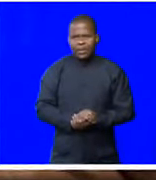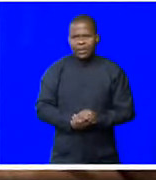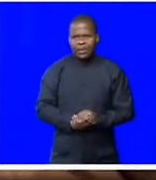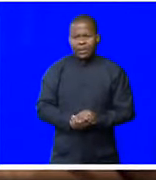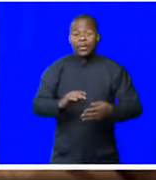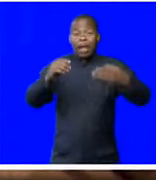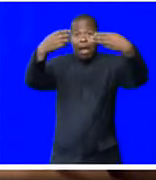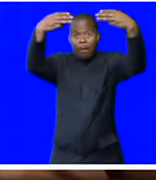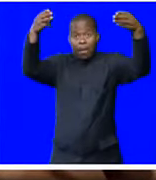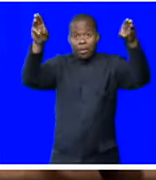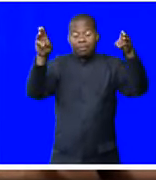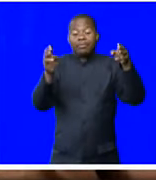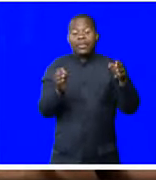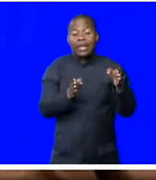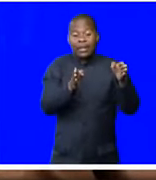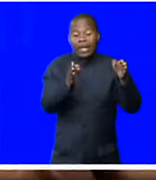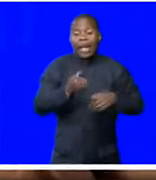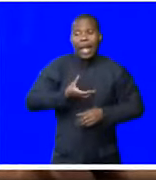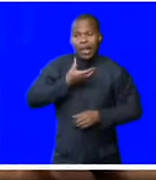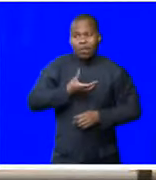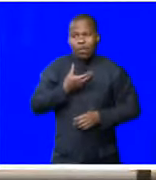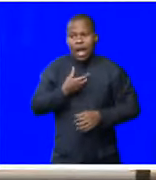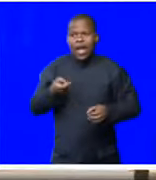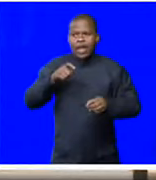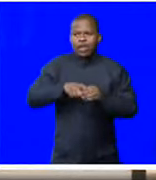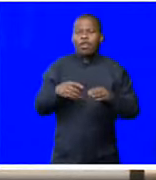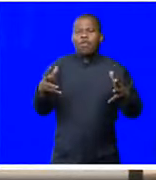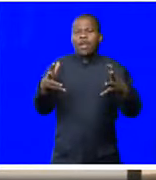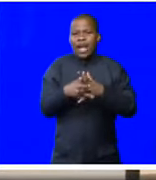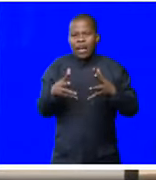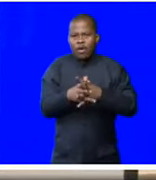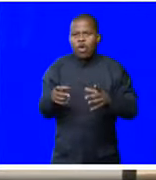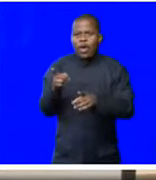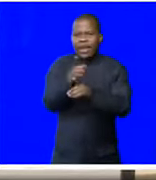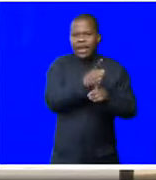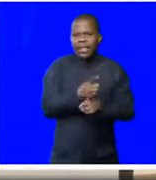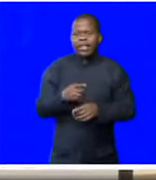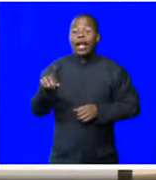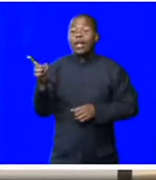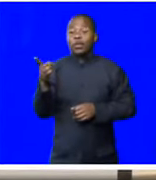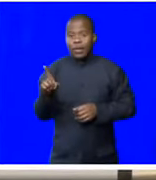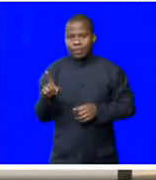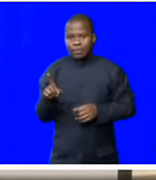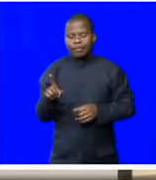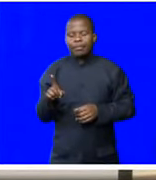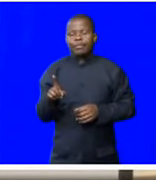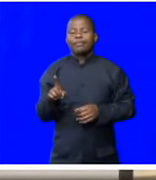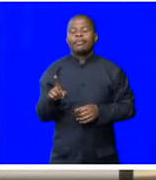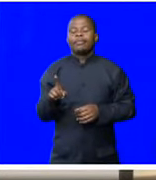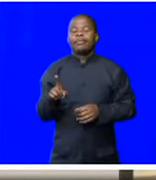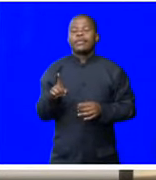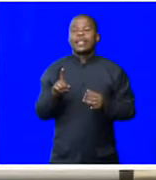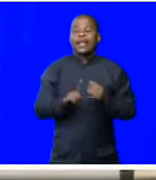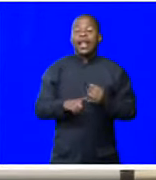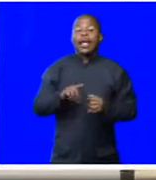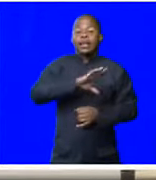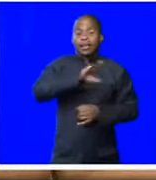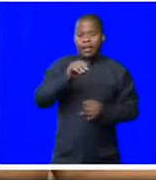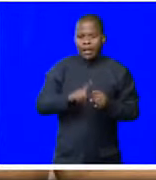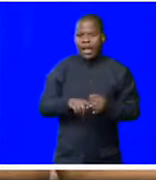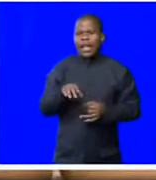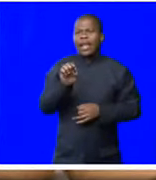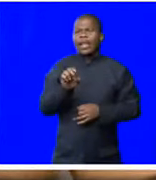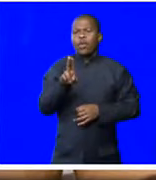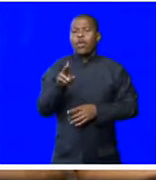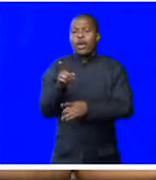Senators are engaging on a gender-based violence sensitization workshop with the SADC Secretariat and the European Union